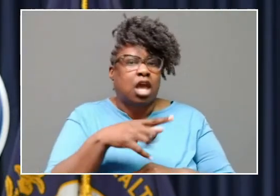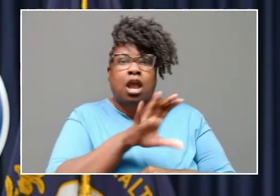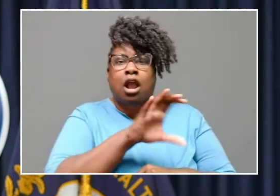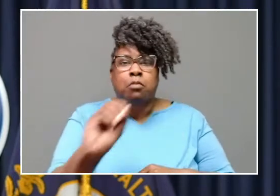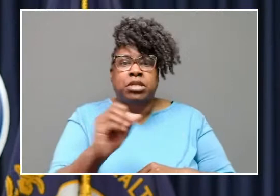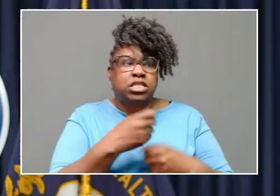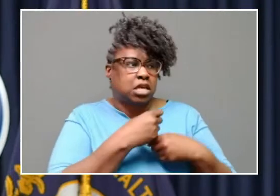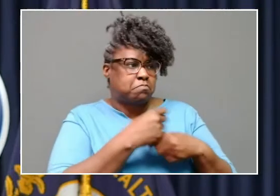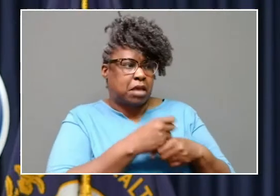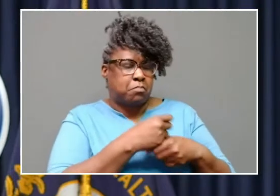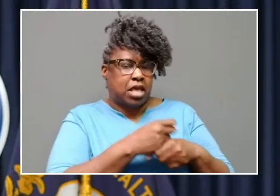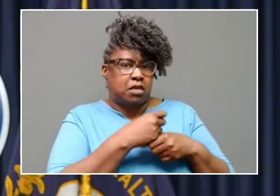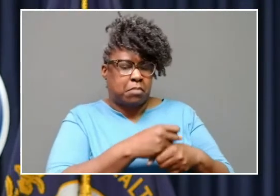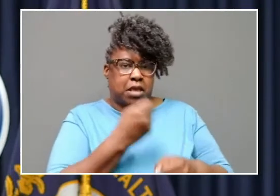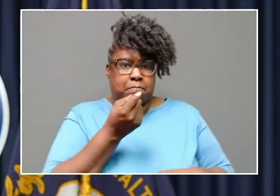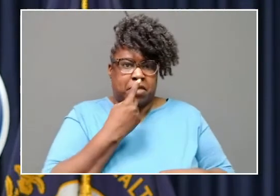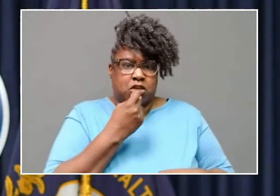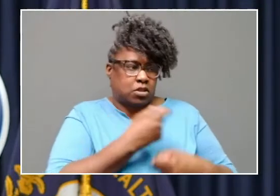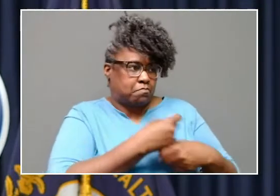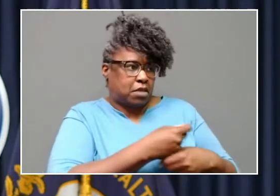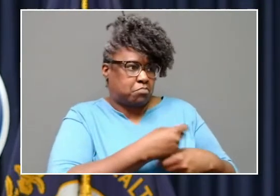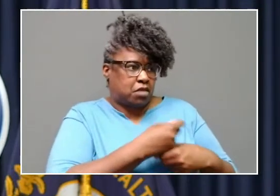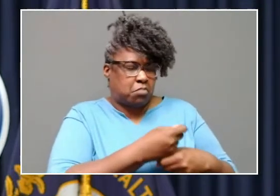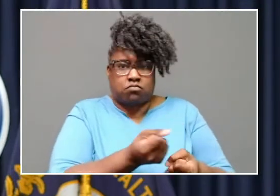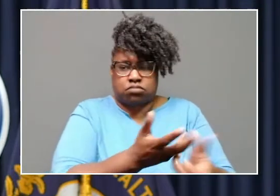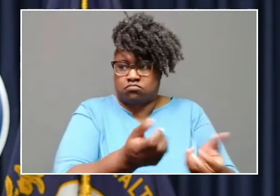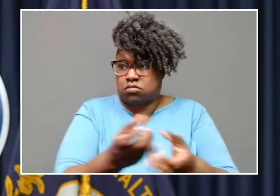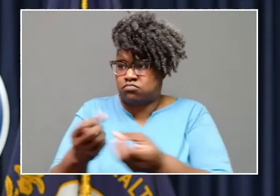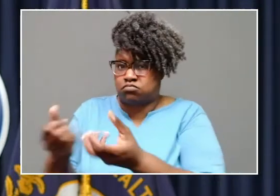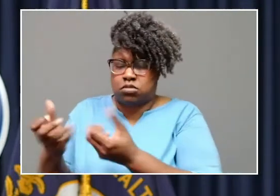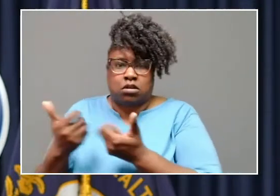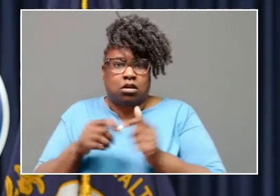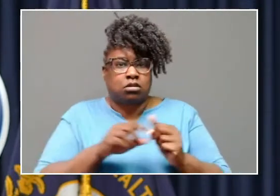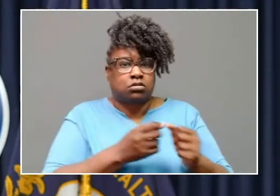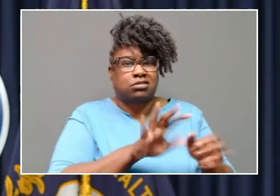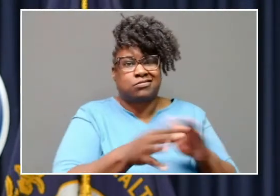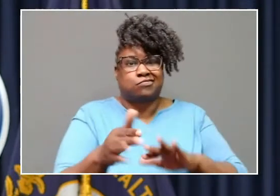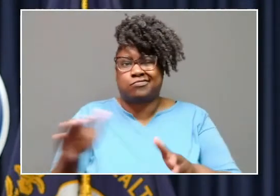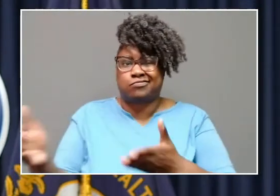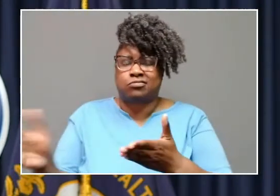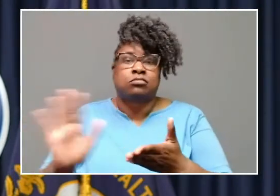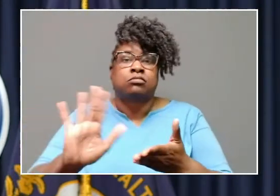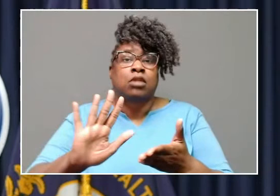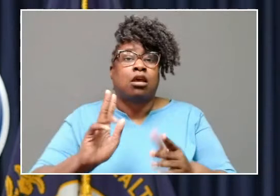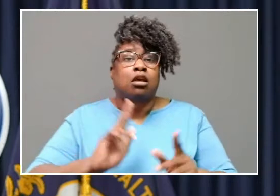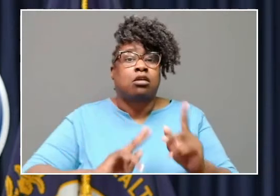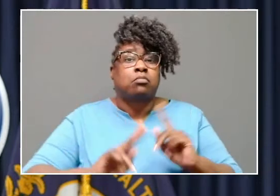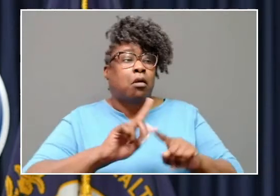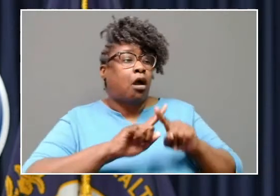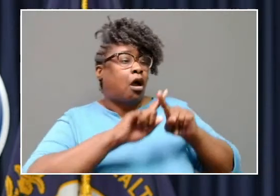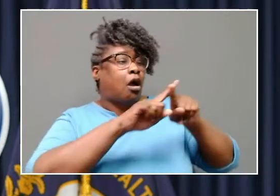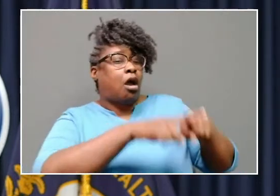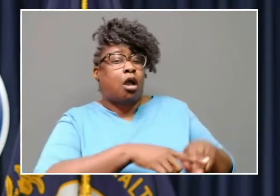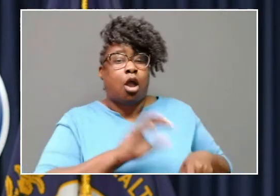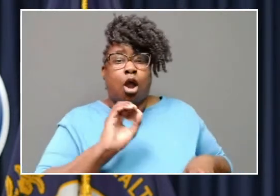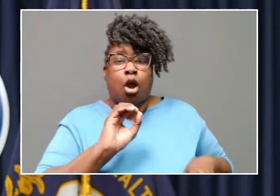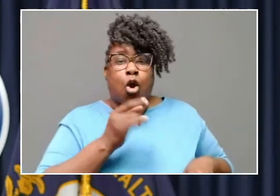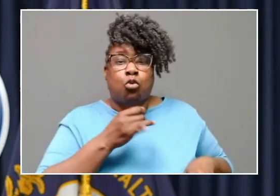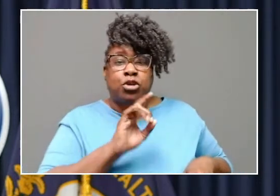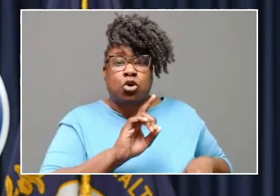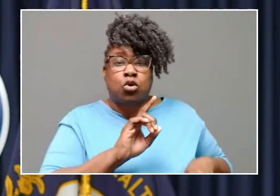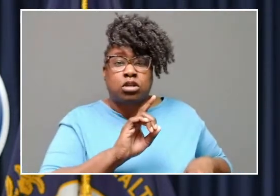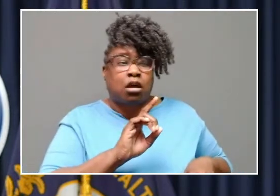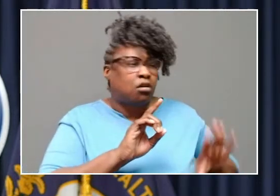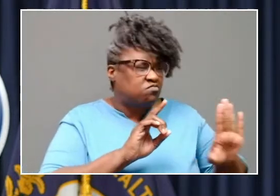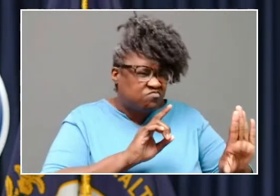consequences here in the Commonwealth. So if we can take another step to decrease people's uses of opioids, if they can treat pain